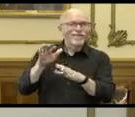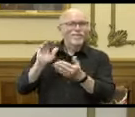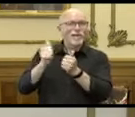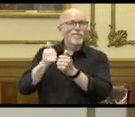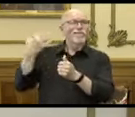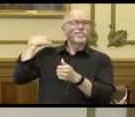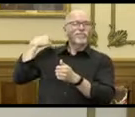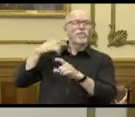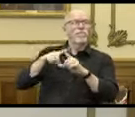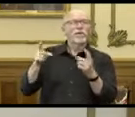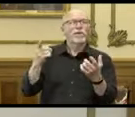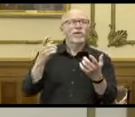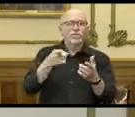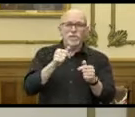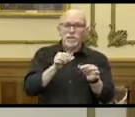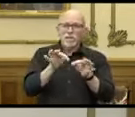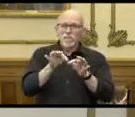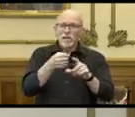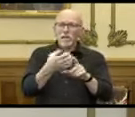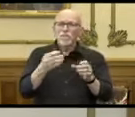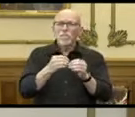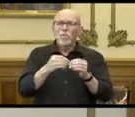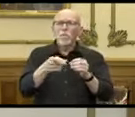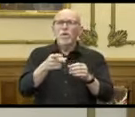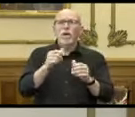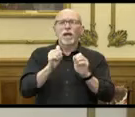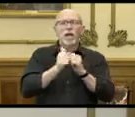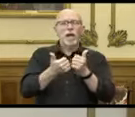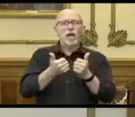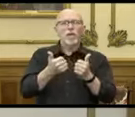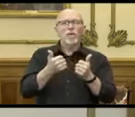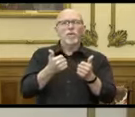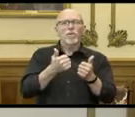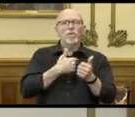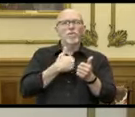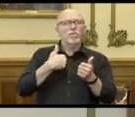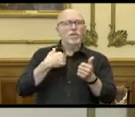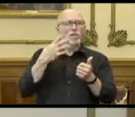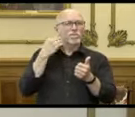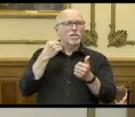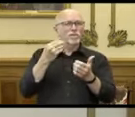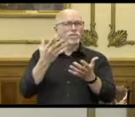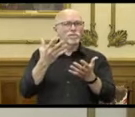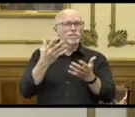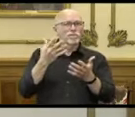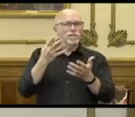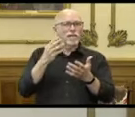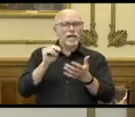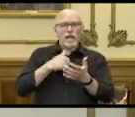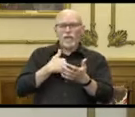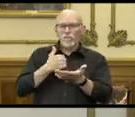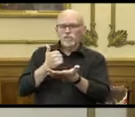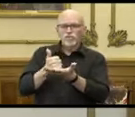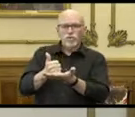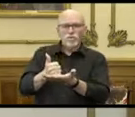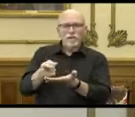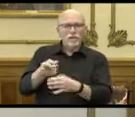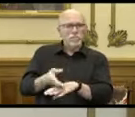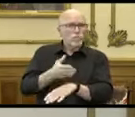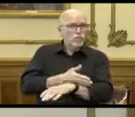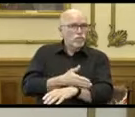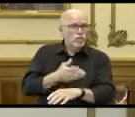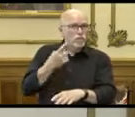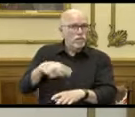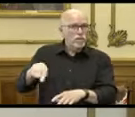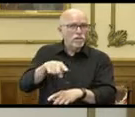was wondering if you'd be able to just talk a little bit about how the experience and some of the treatment options have improved